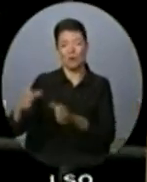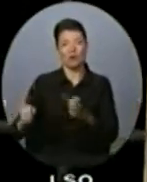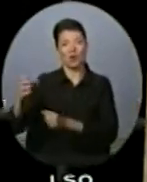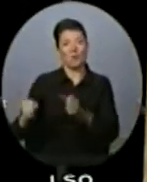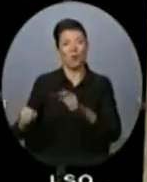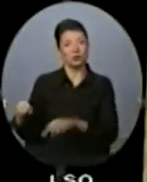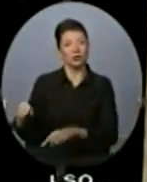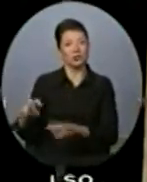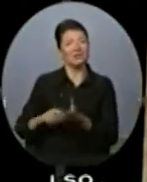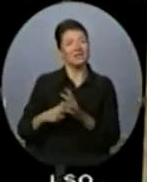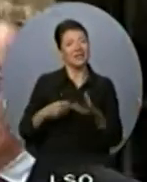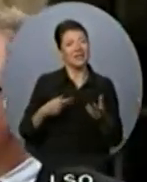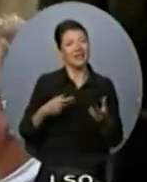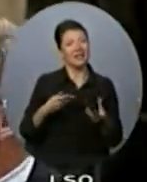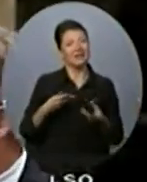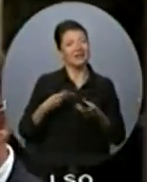ACOA.